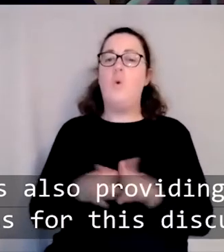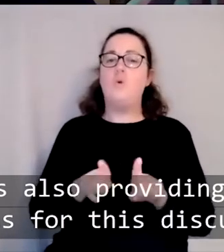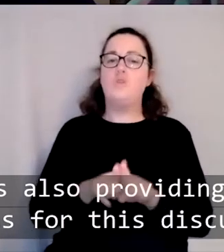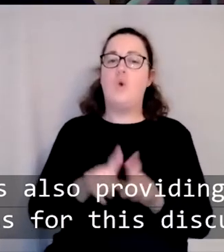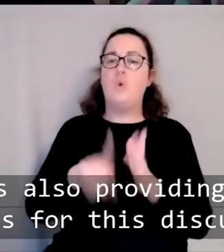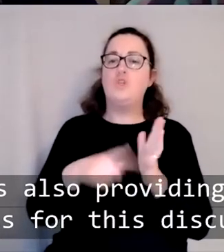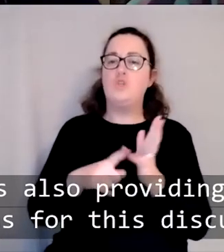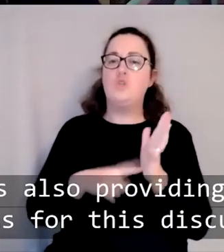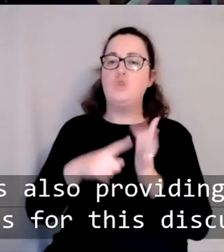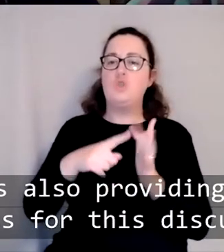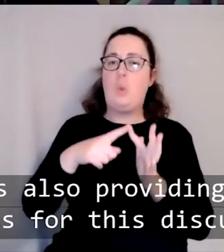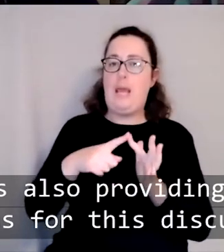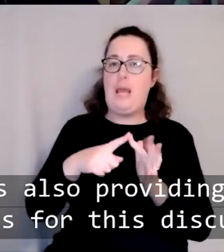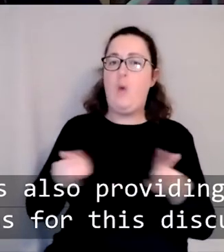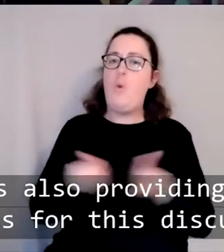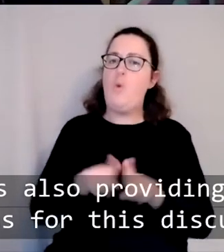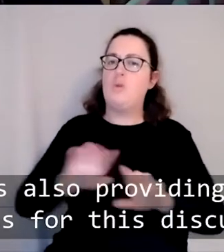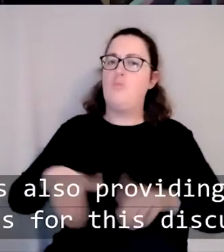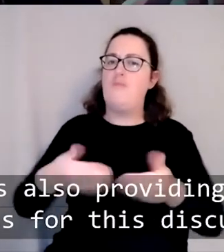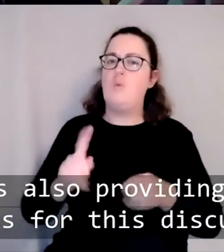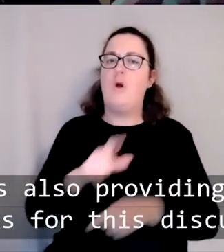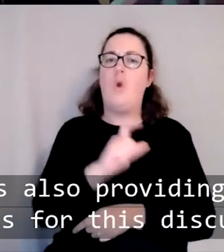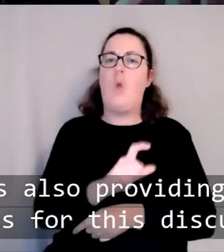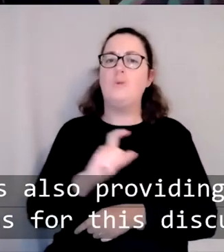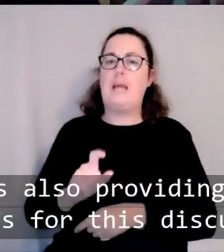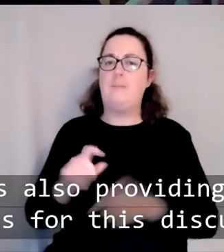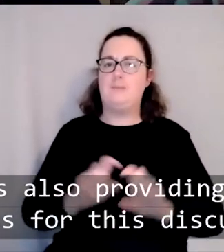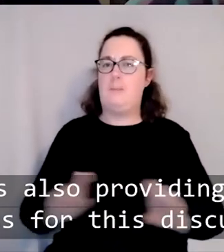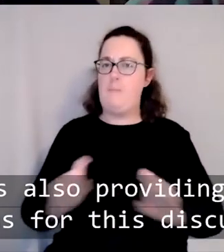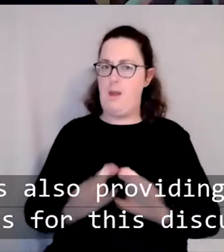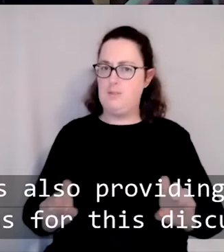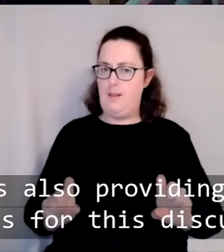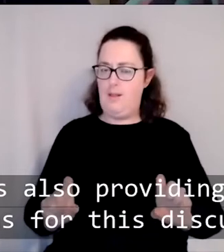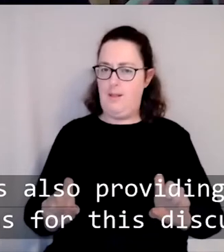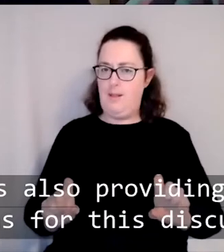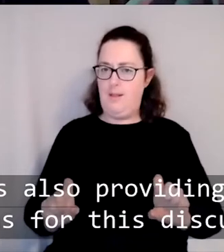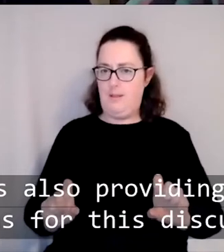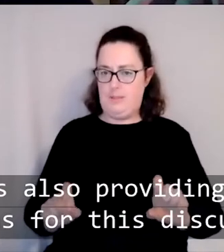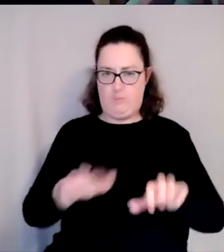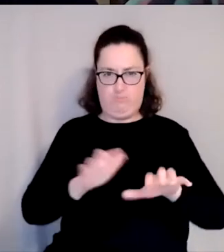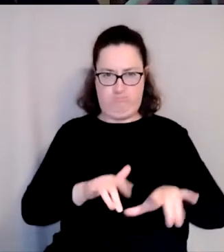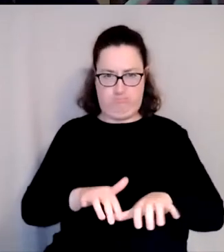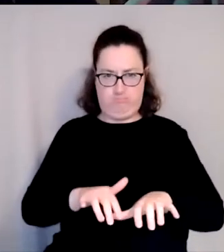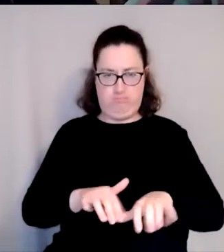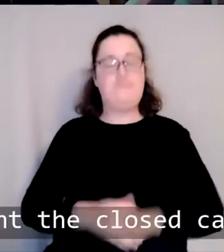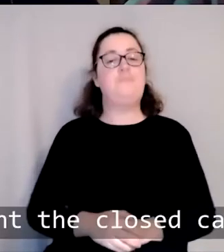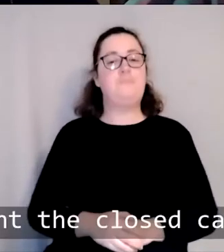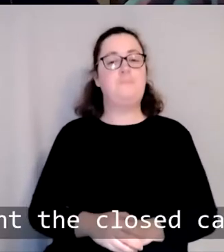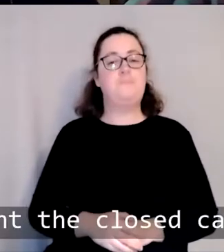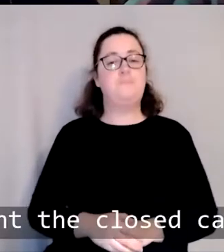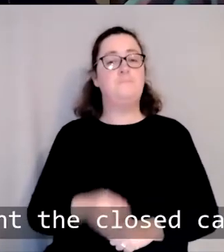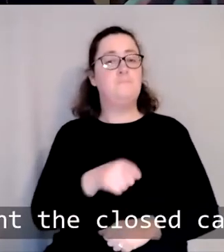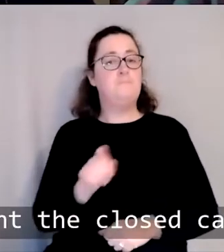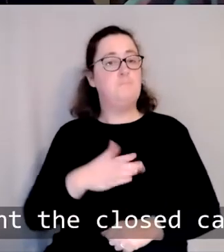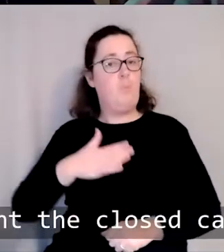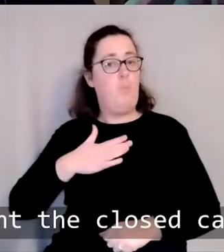Julie is also providing closed captions for this discussion. So if you